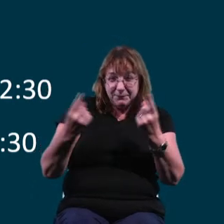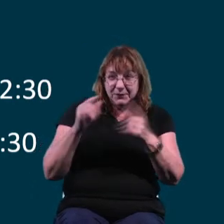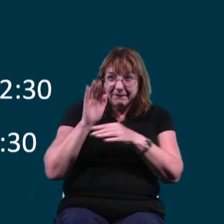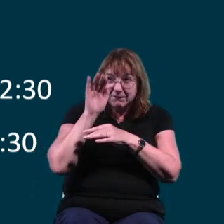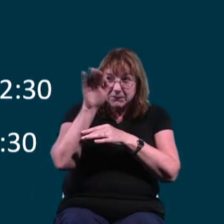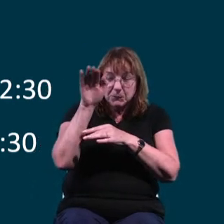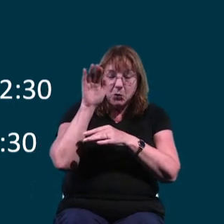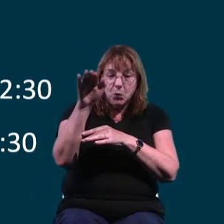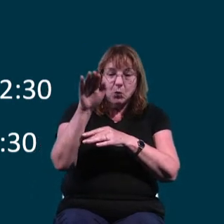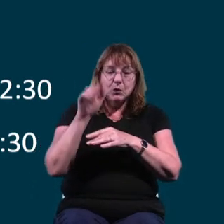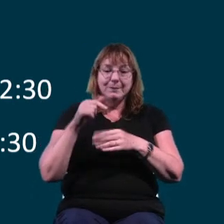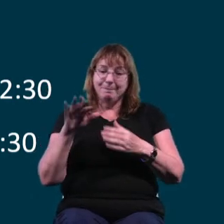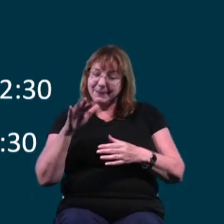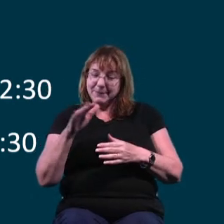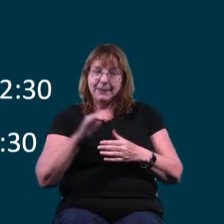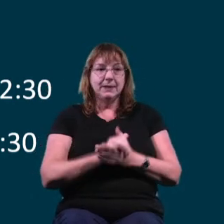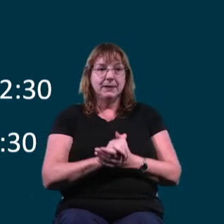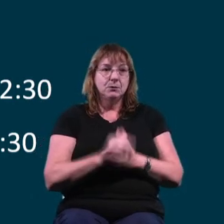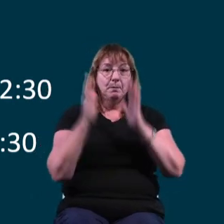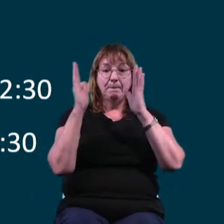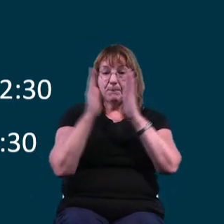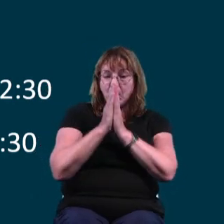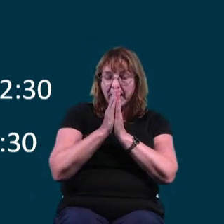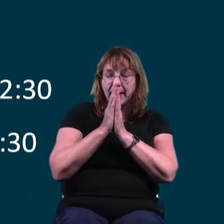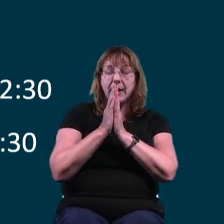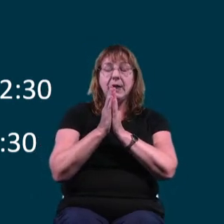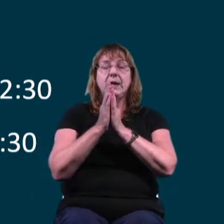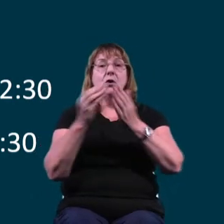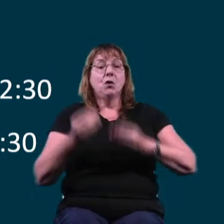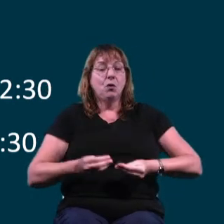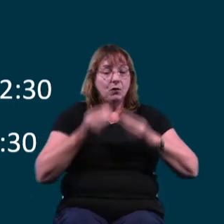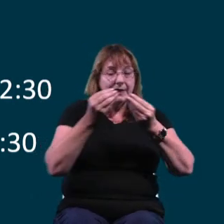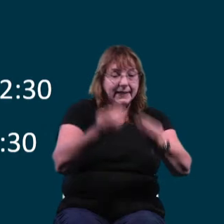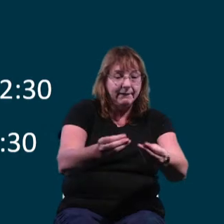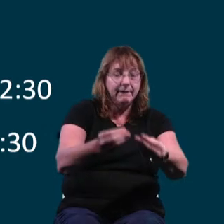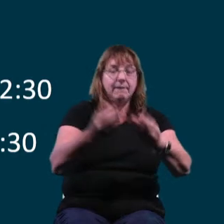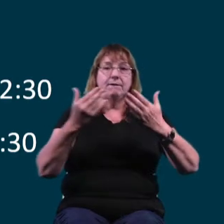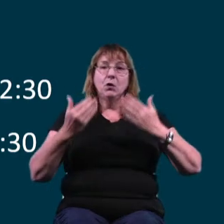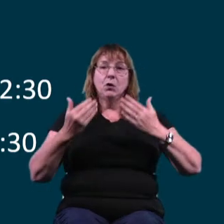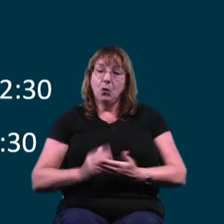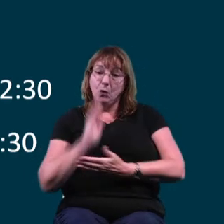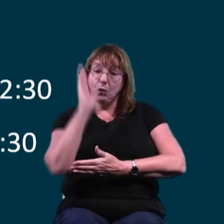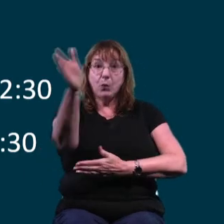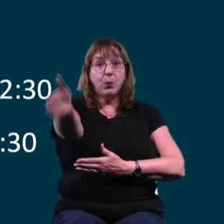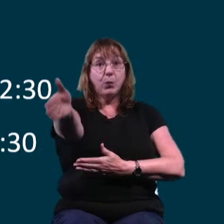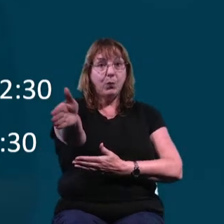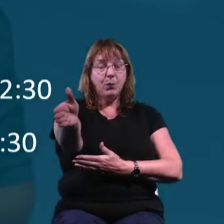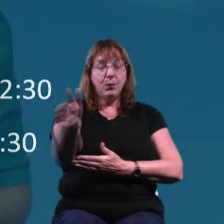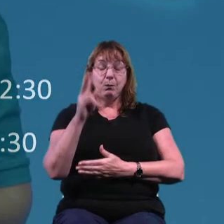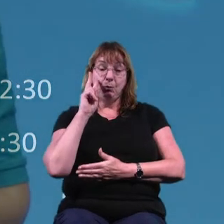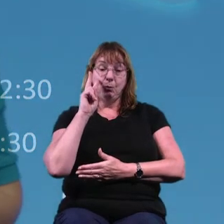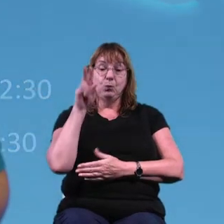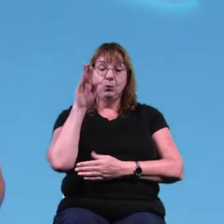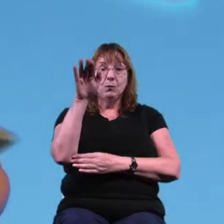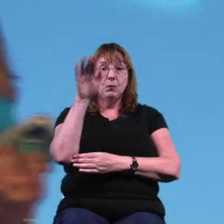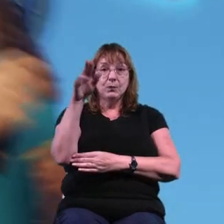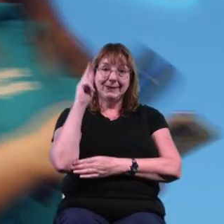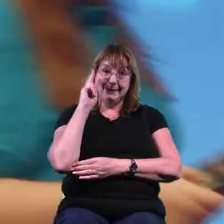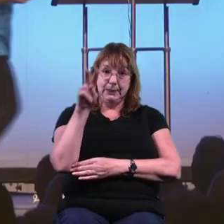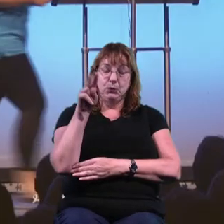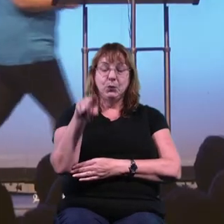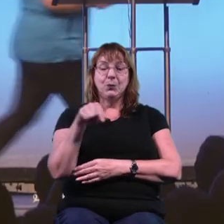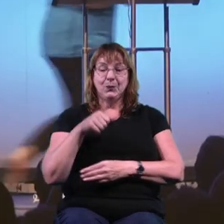a different place, so you can pray or give or go. Thank you. We look forward to seeing you in the base camp.